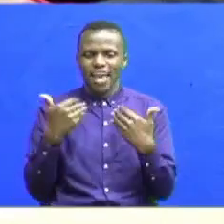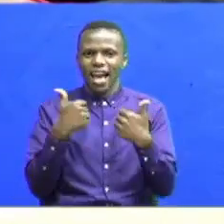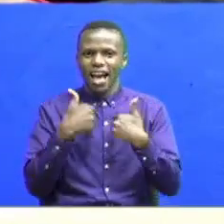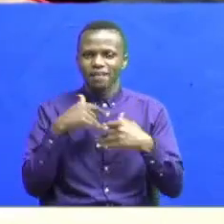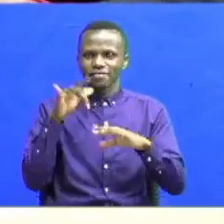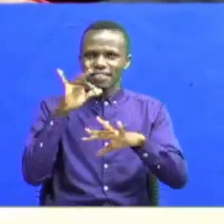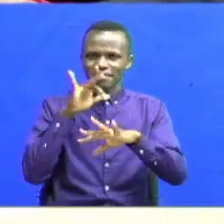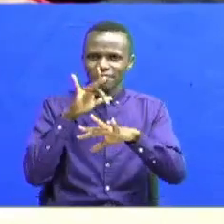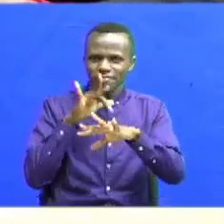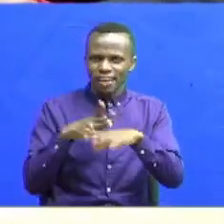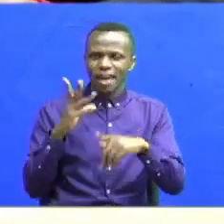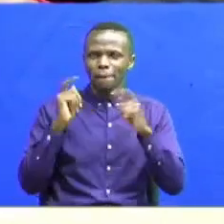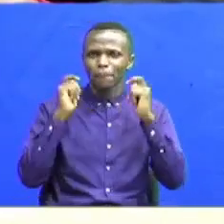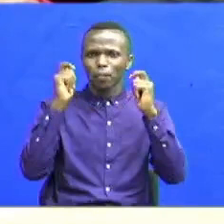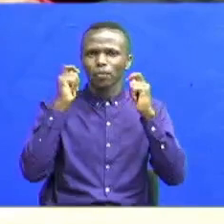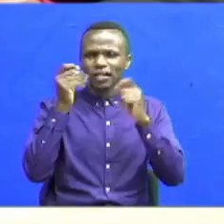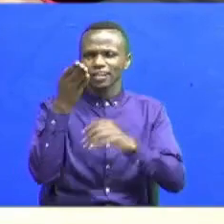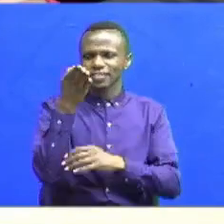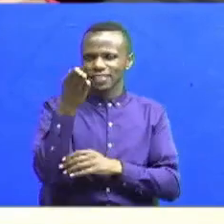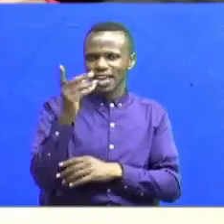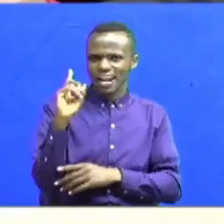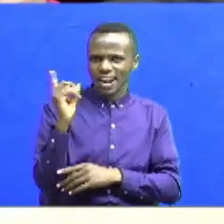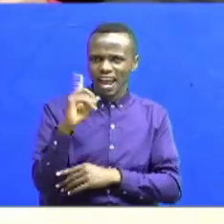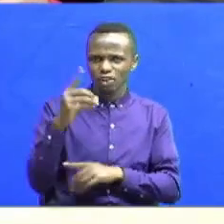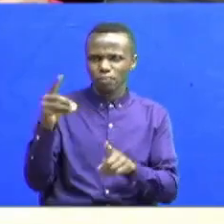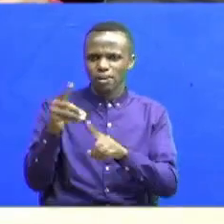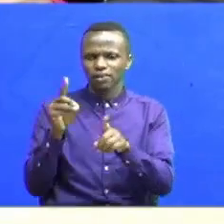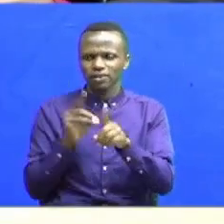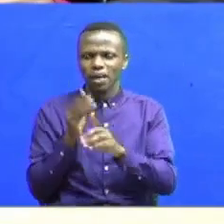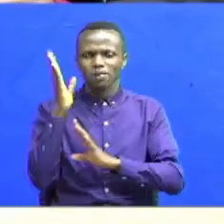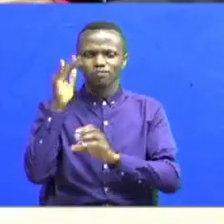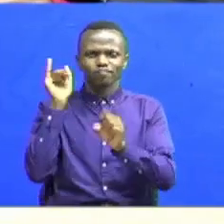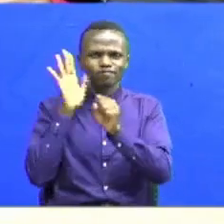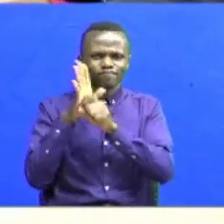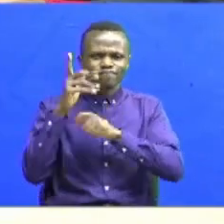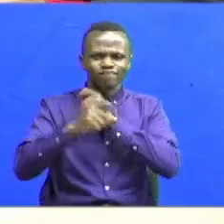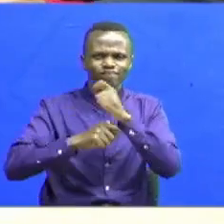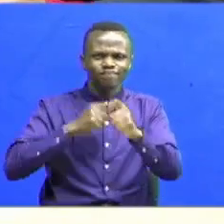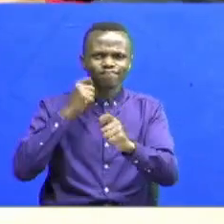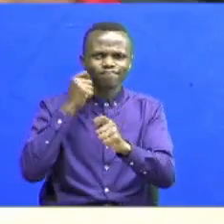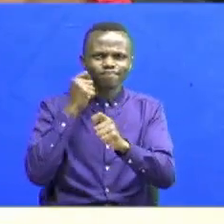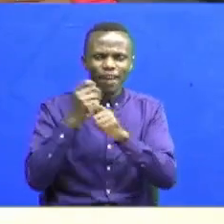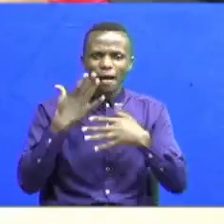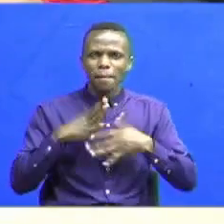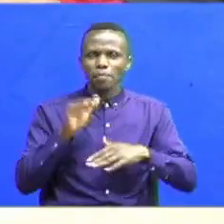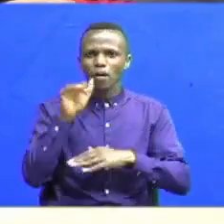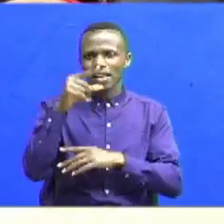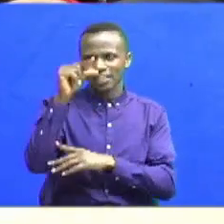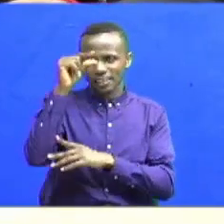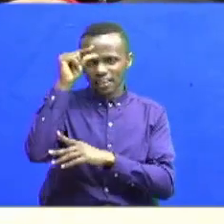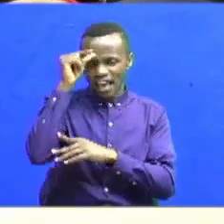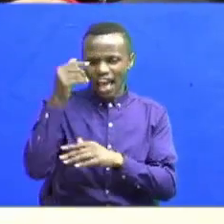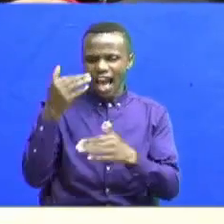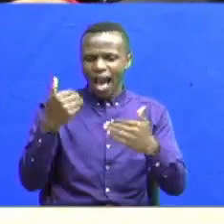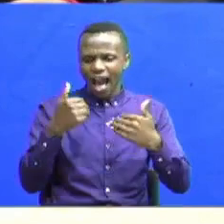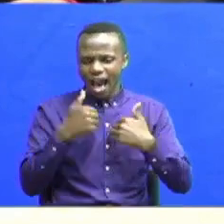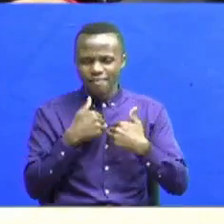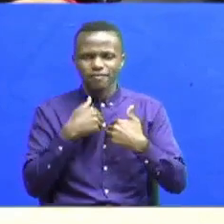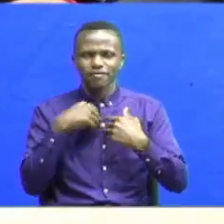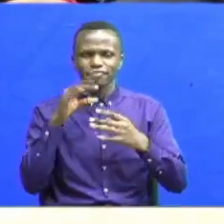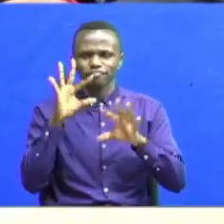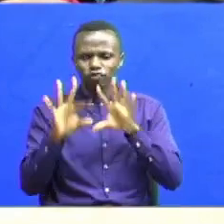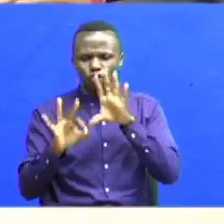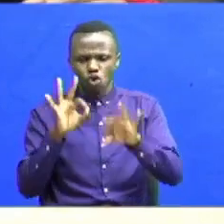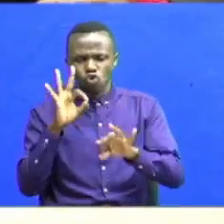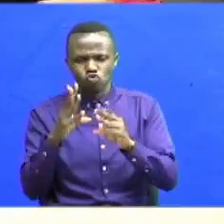of anti-government protesters. Despite security being tightened, traders are calling on the government to find a long-term solution. Here is more